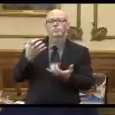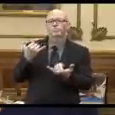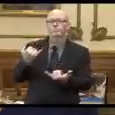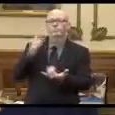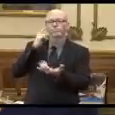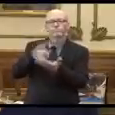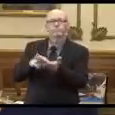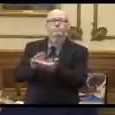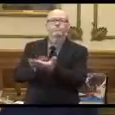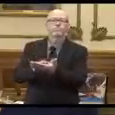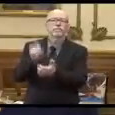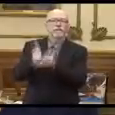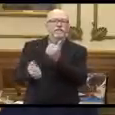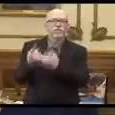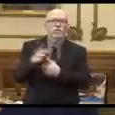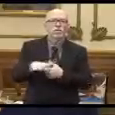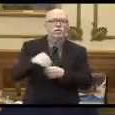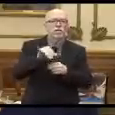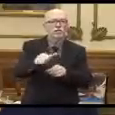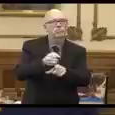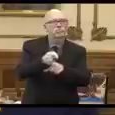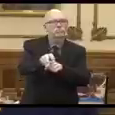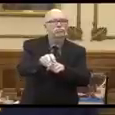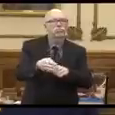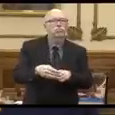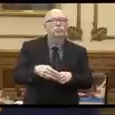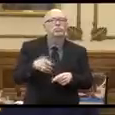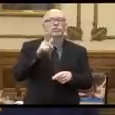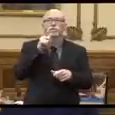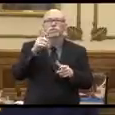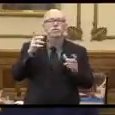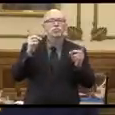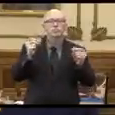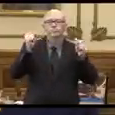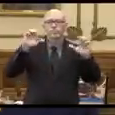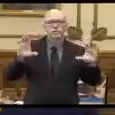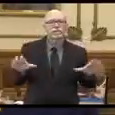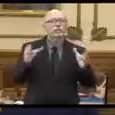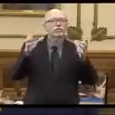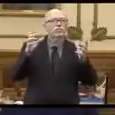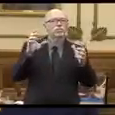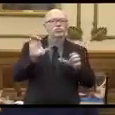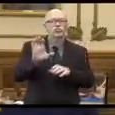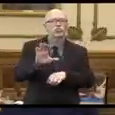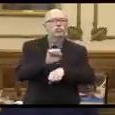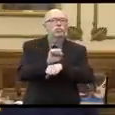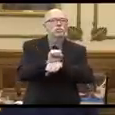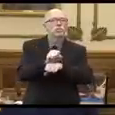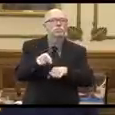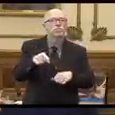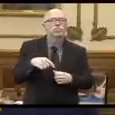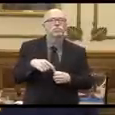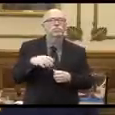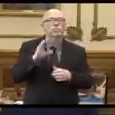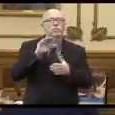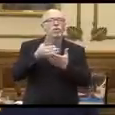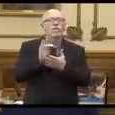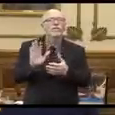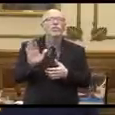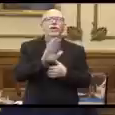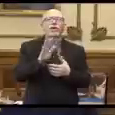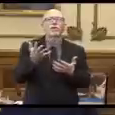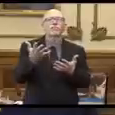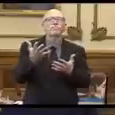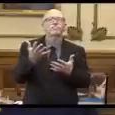everyone in that role that springs into action and all of their